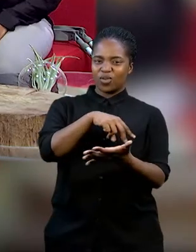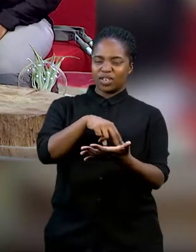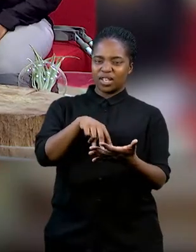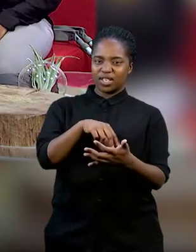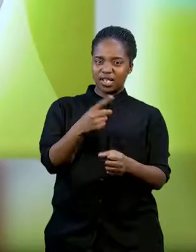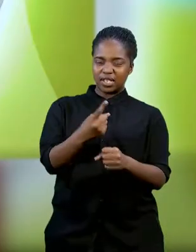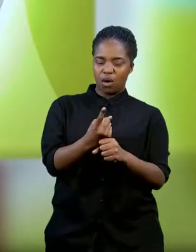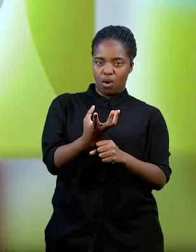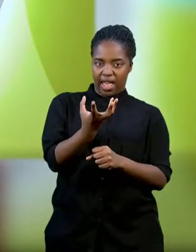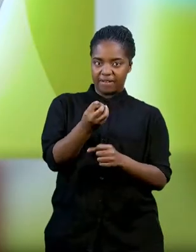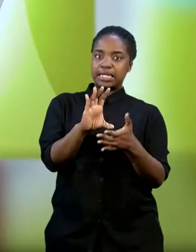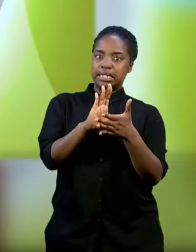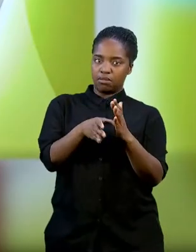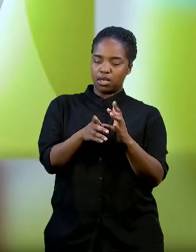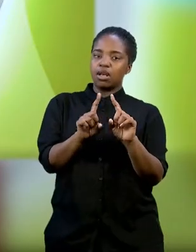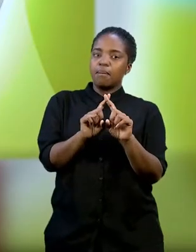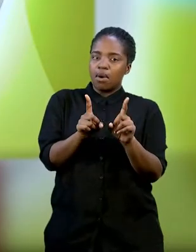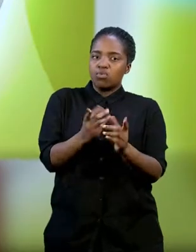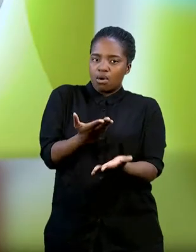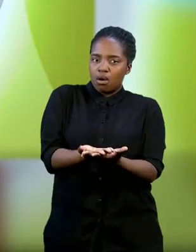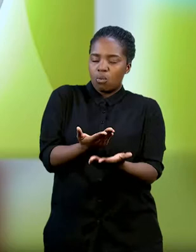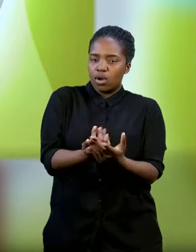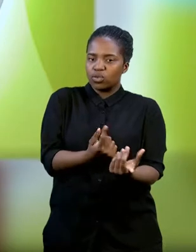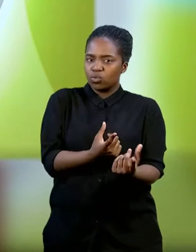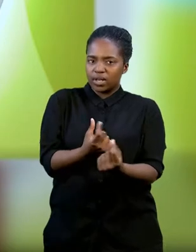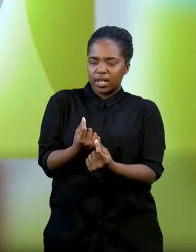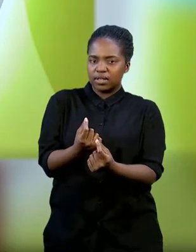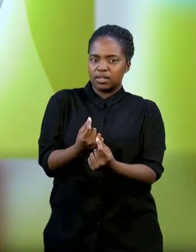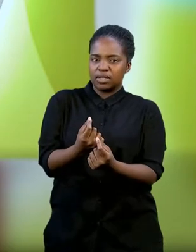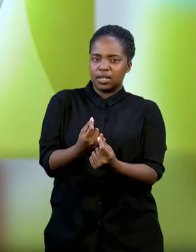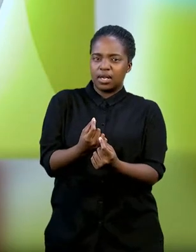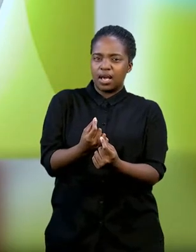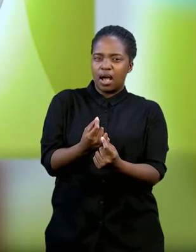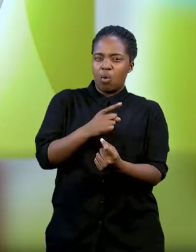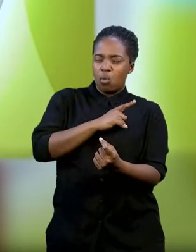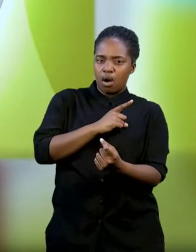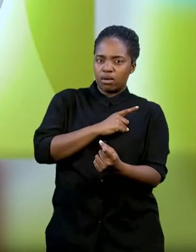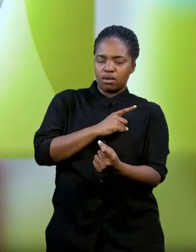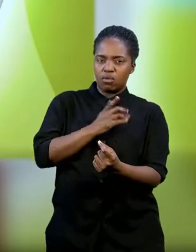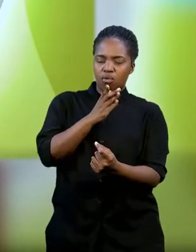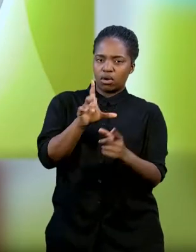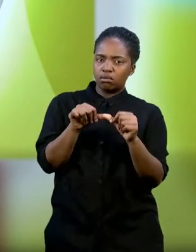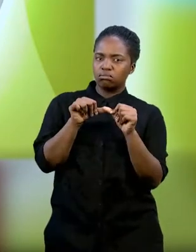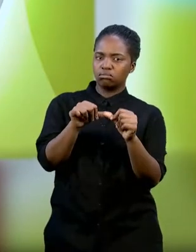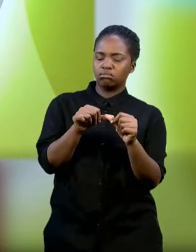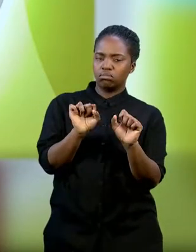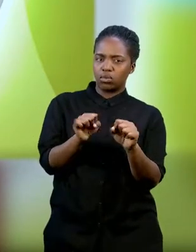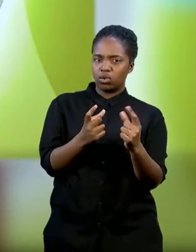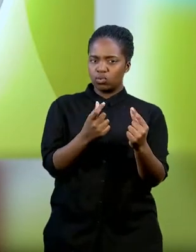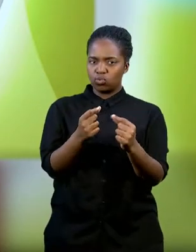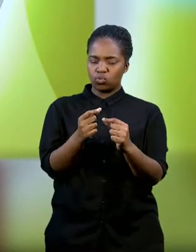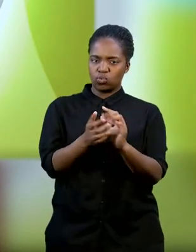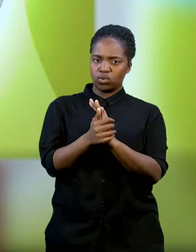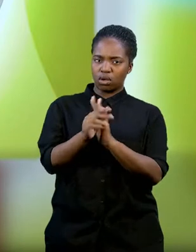lore o hlaya o na le cerebral palsy and o lewa ba le bothata ba re o ikamohele ka mogoleng ka teng. Ke eng ene o bakela hore o ska